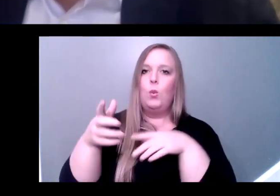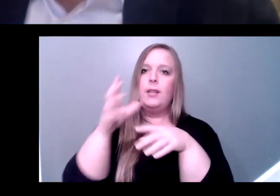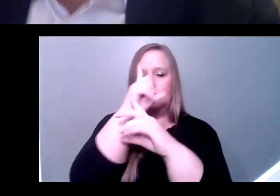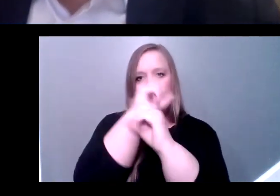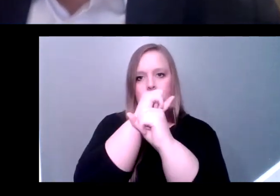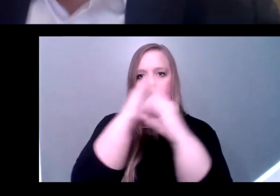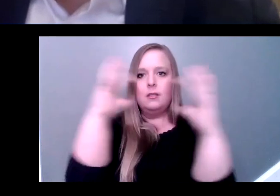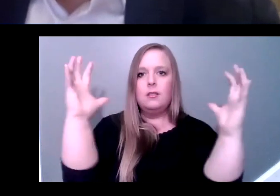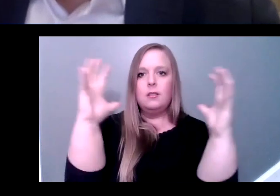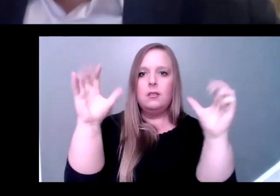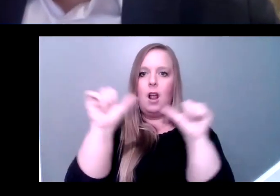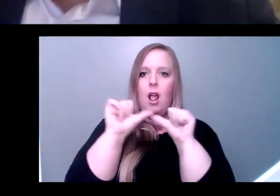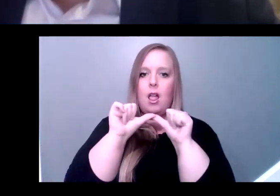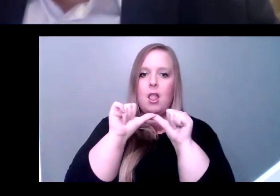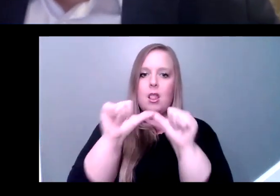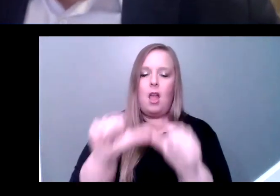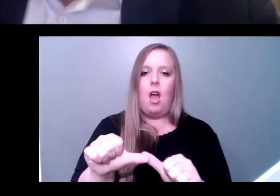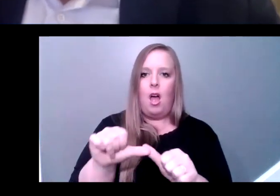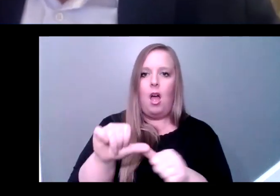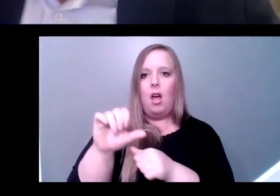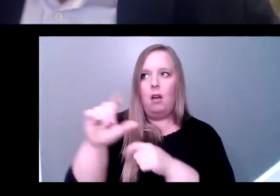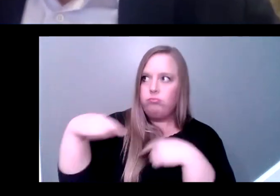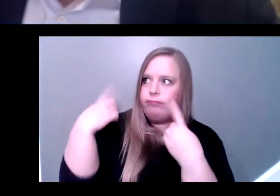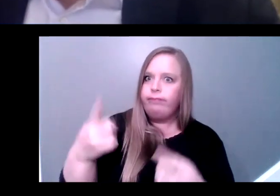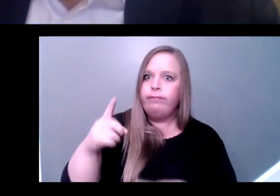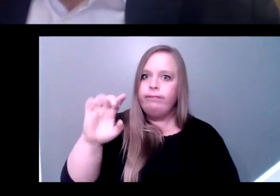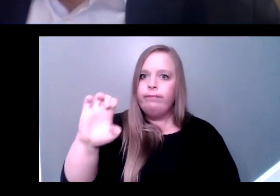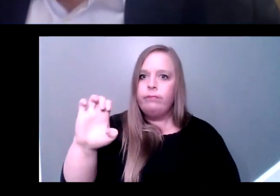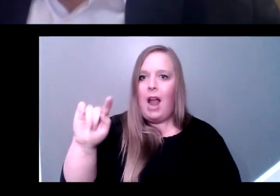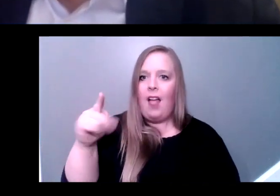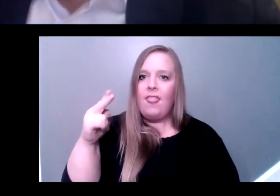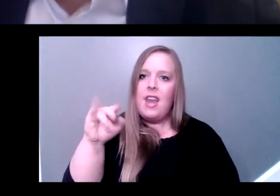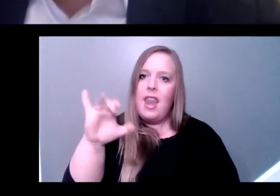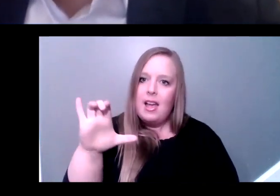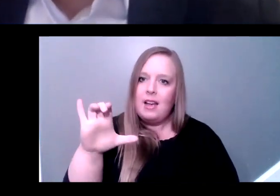architects of the genocide accountable.